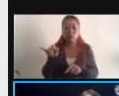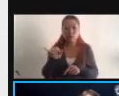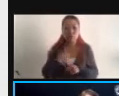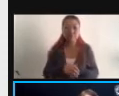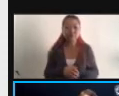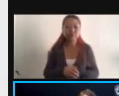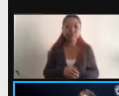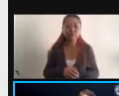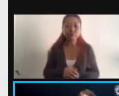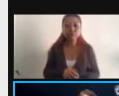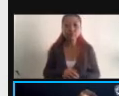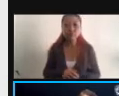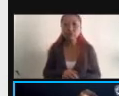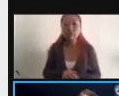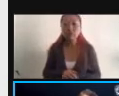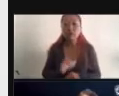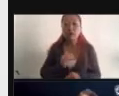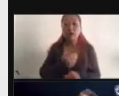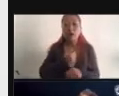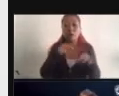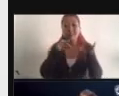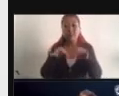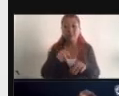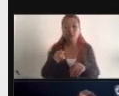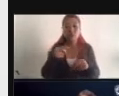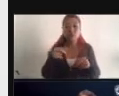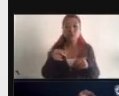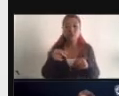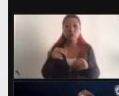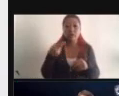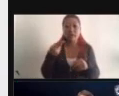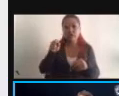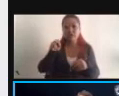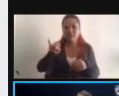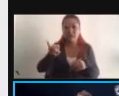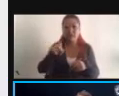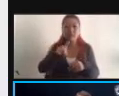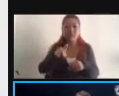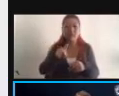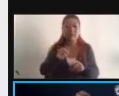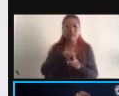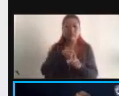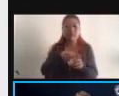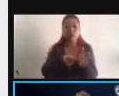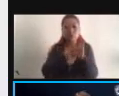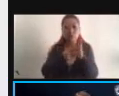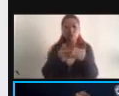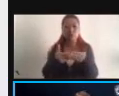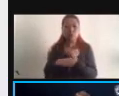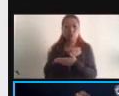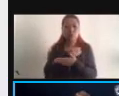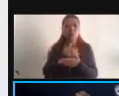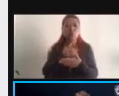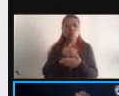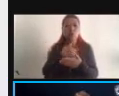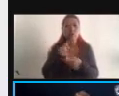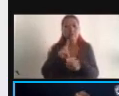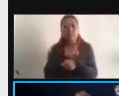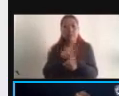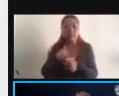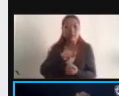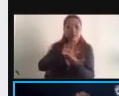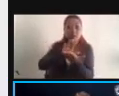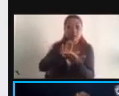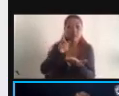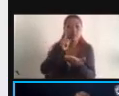So our definition of human systems integration is that it's a required interdisciplinary integration of the human as an element